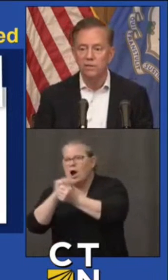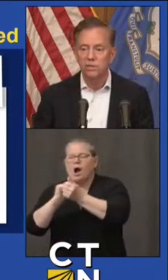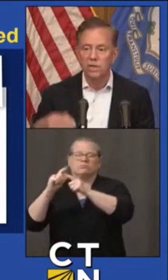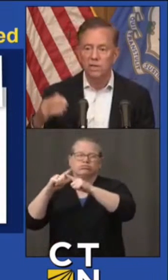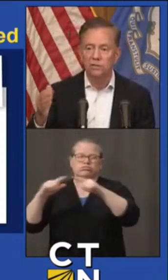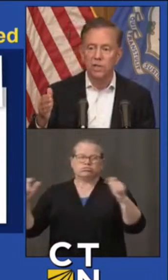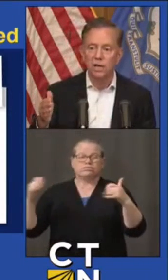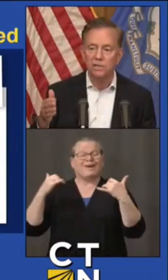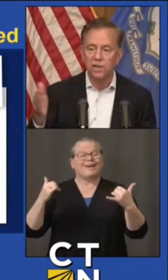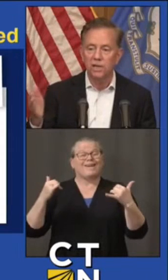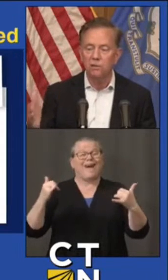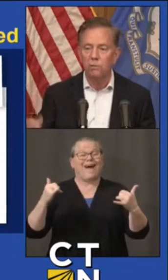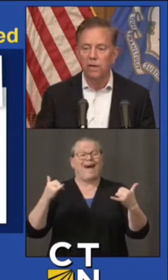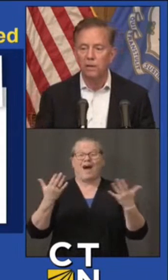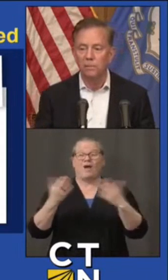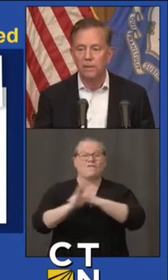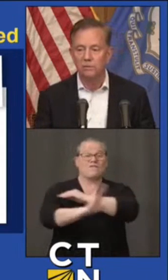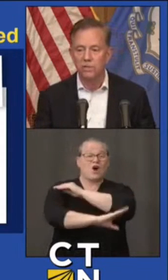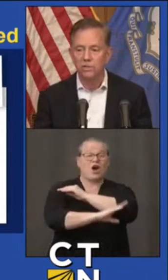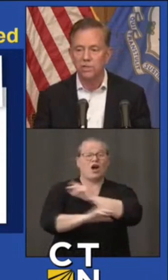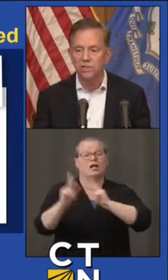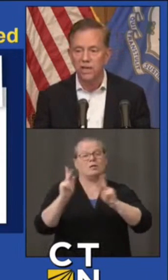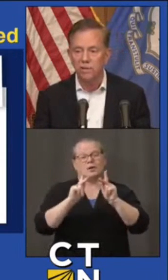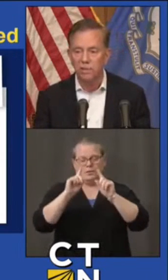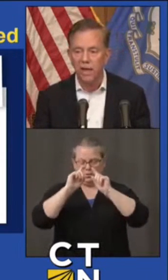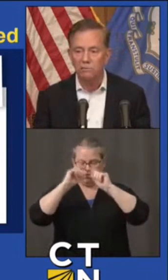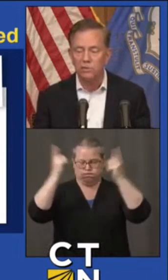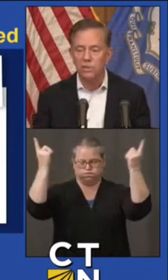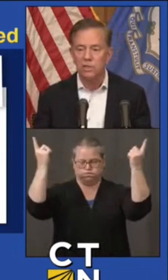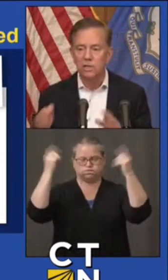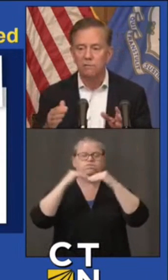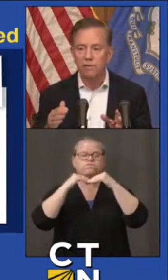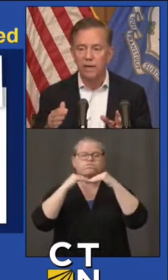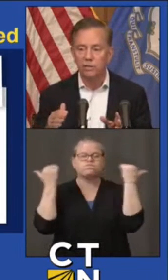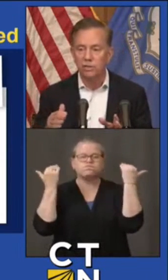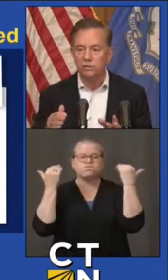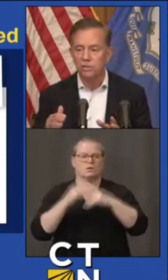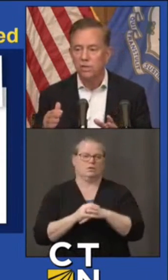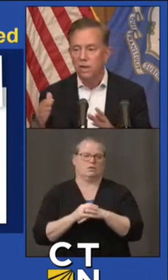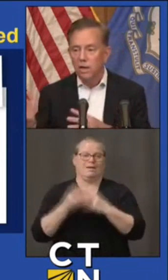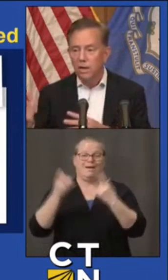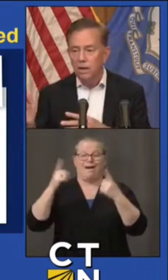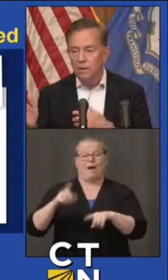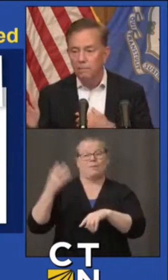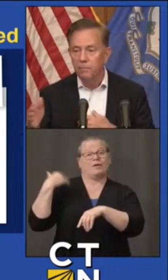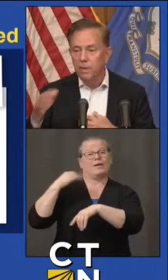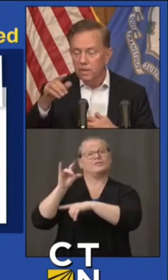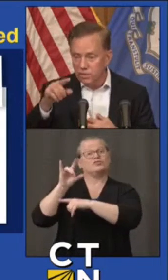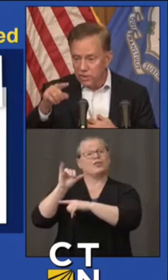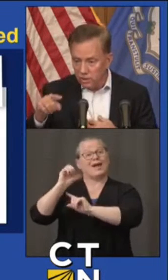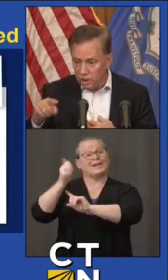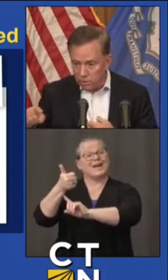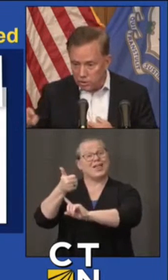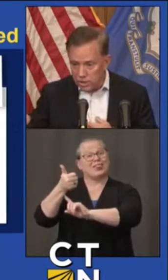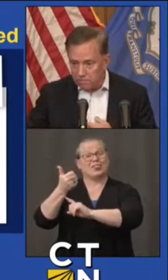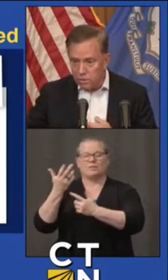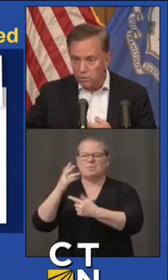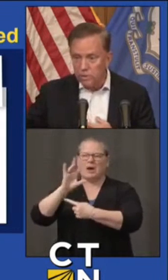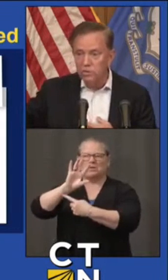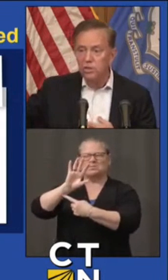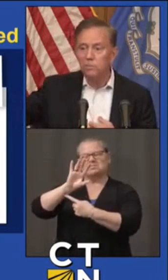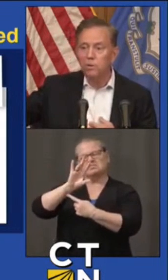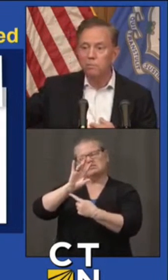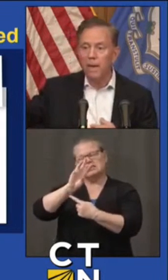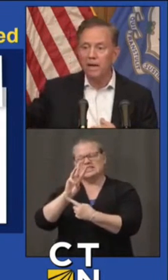can see July 10th, we had about 67,000 infections. You see the number dip during